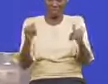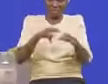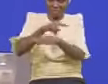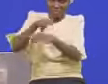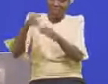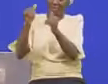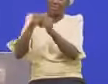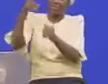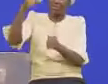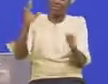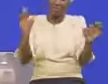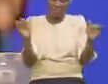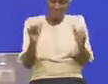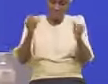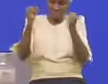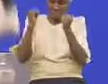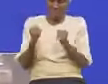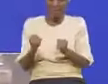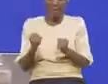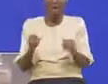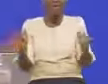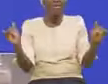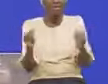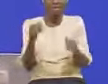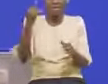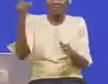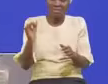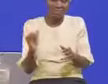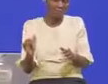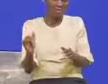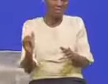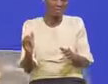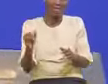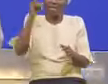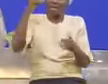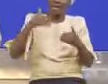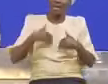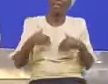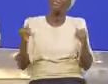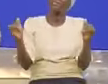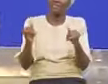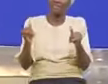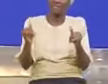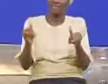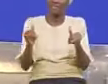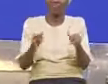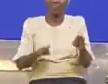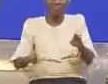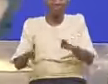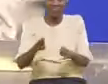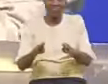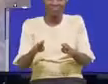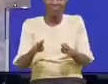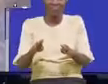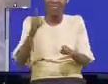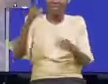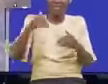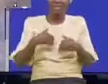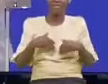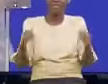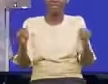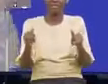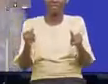Jɔjɔme ɖeka ele yekplɔ Mawu si. Ŋuse ɖeka ele yekplɔ Mawu si. Mavɔmavɔ ɖeka ele yekplɔ Mawu si. Nkɔ ɖeka